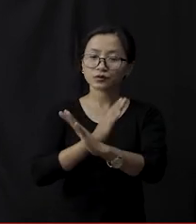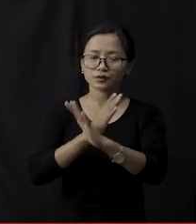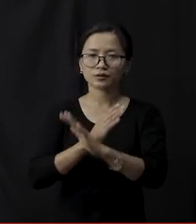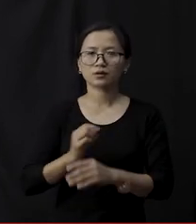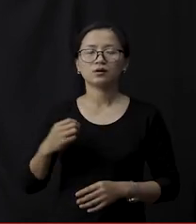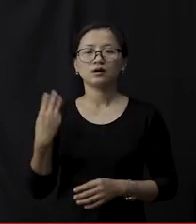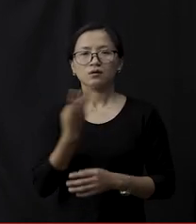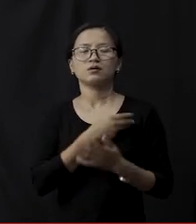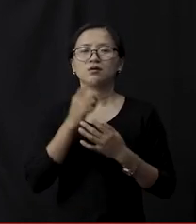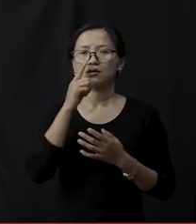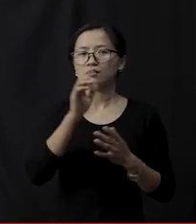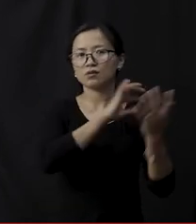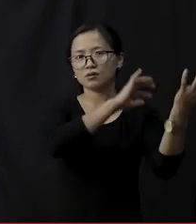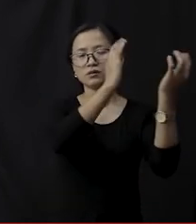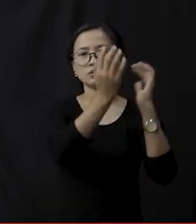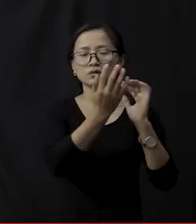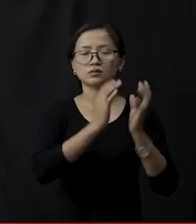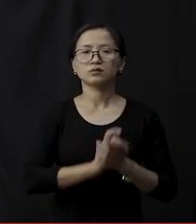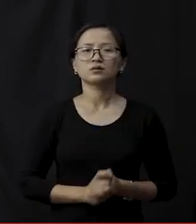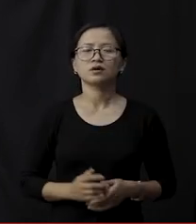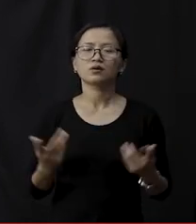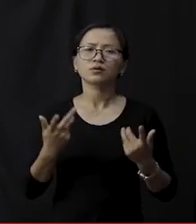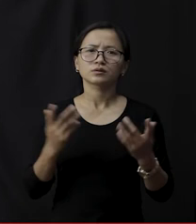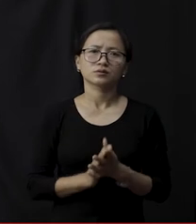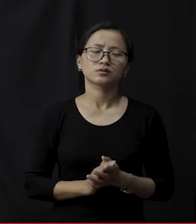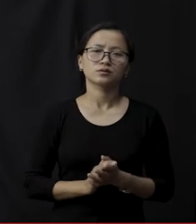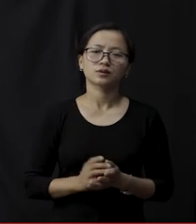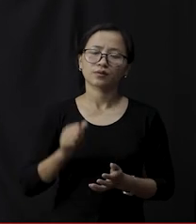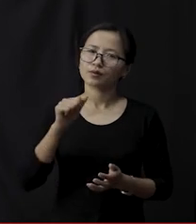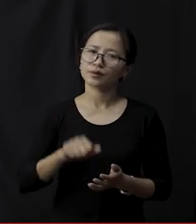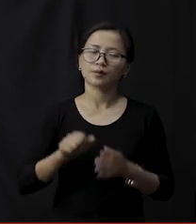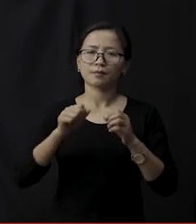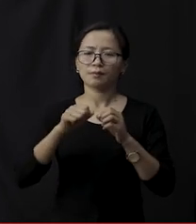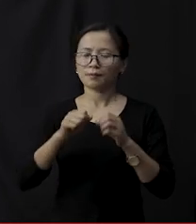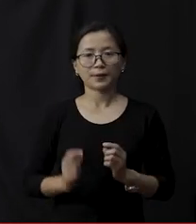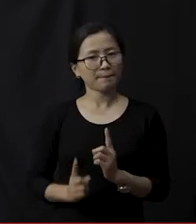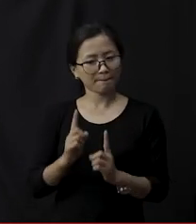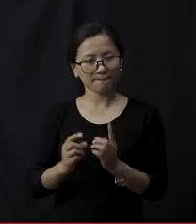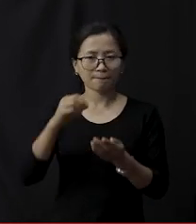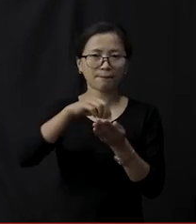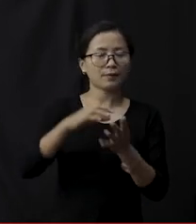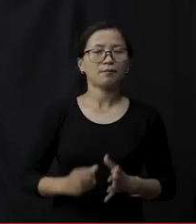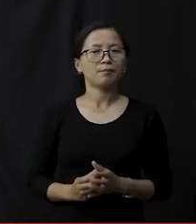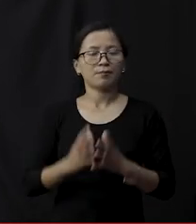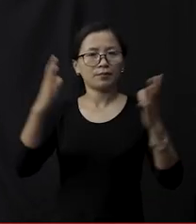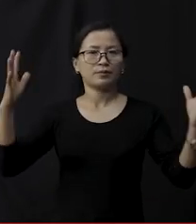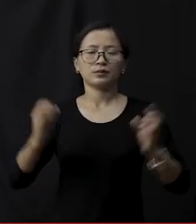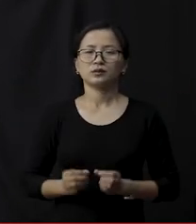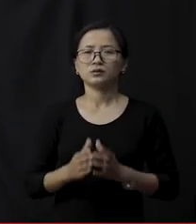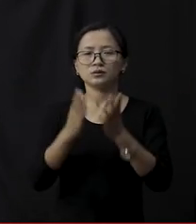Earth. So for that, what we can do is, we can plant more trees,